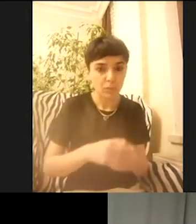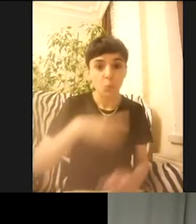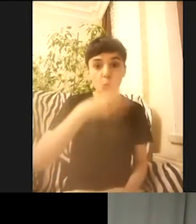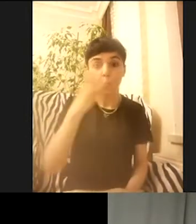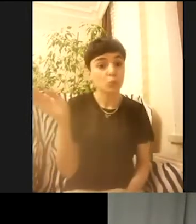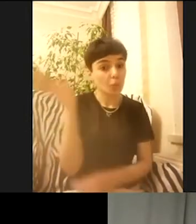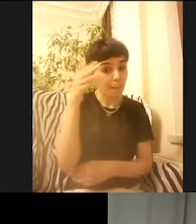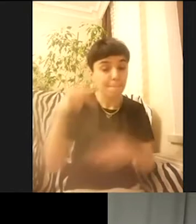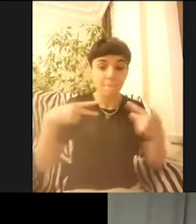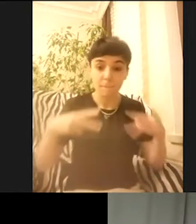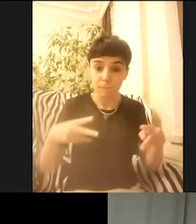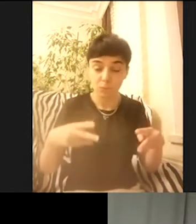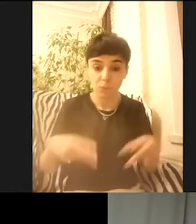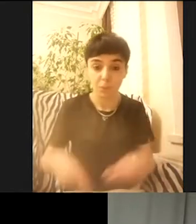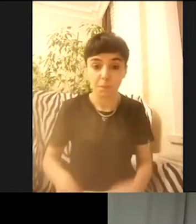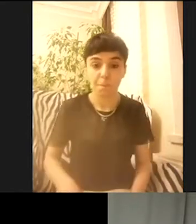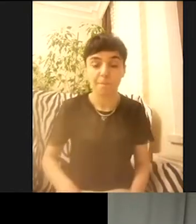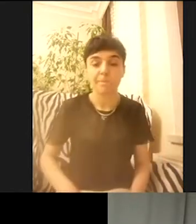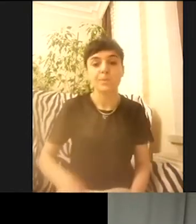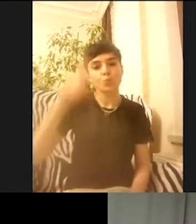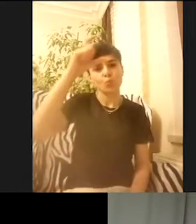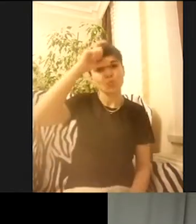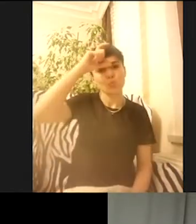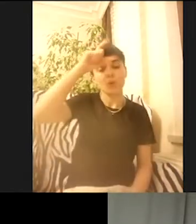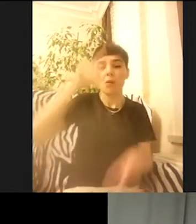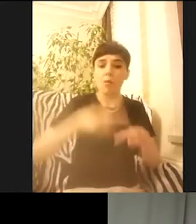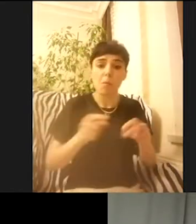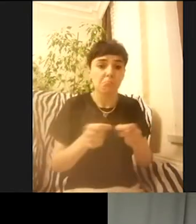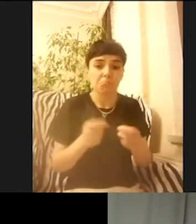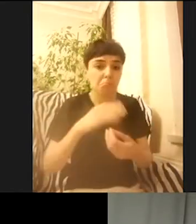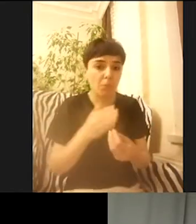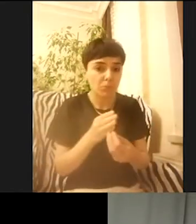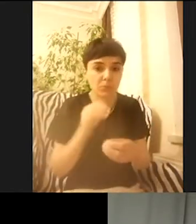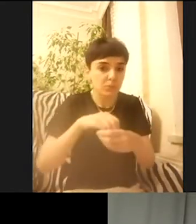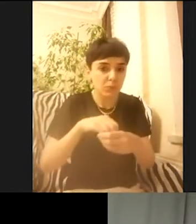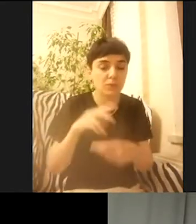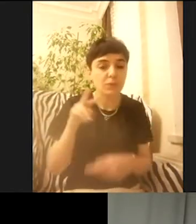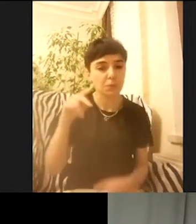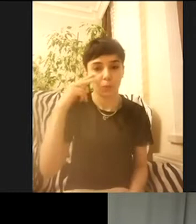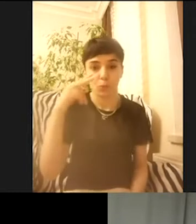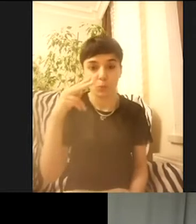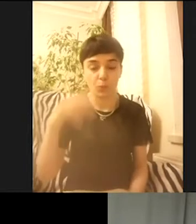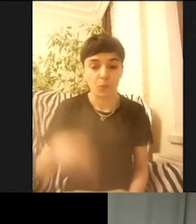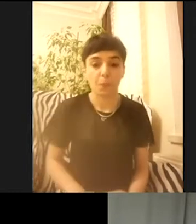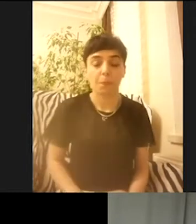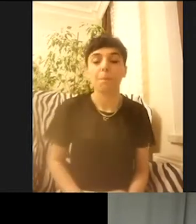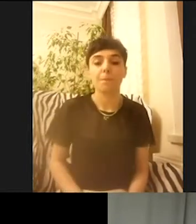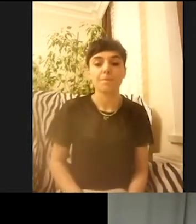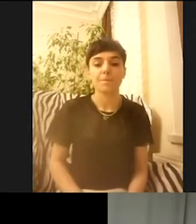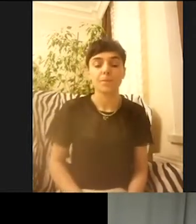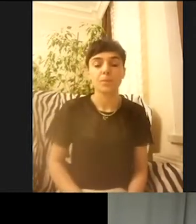EU and fight the phobia of its government as if it were their own country? Or they already see